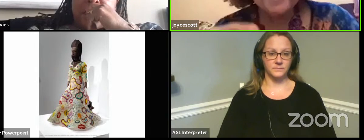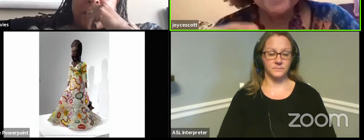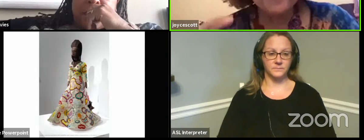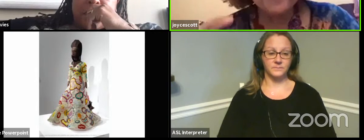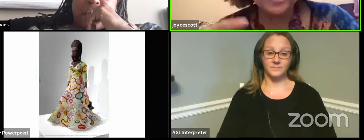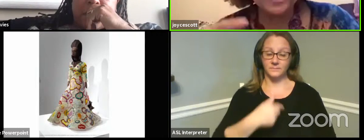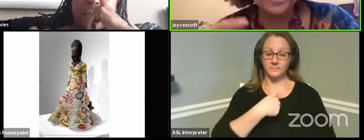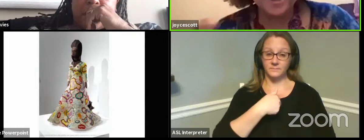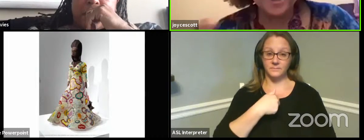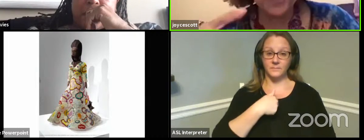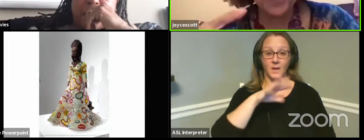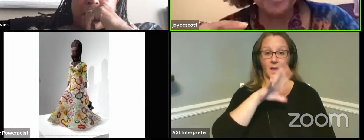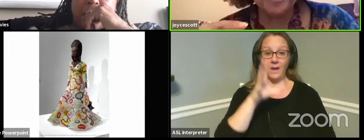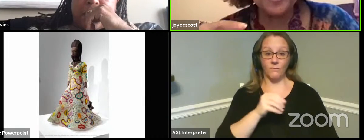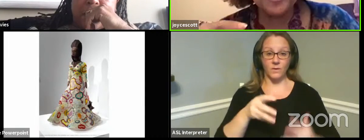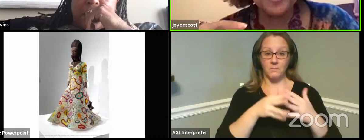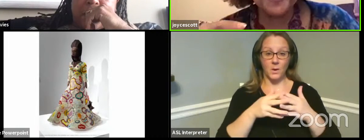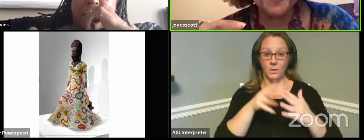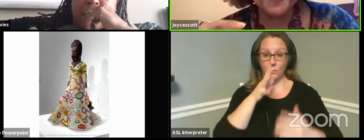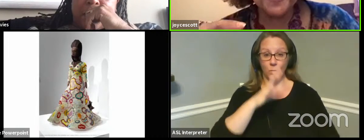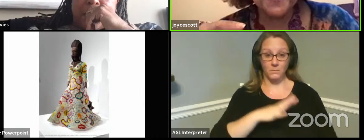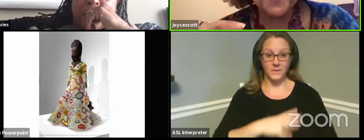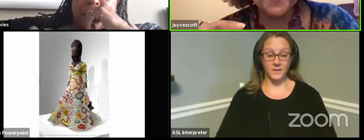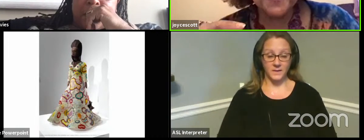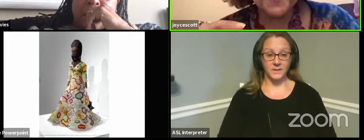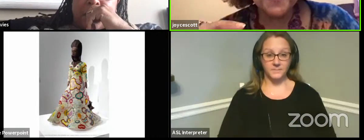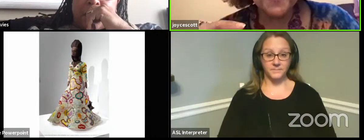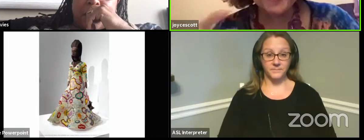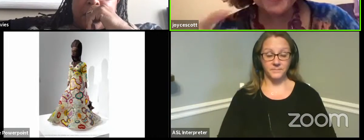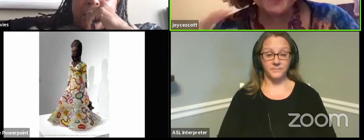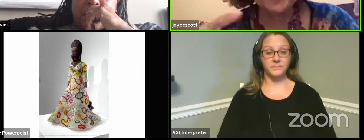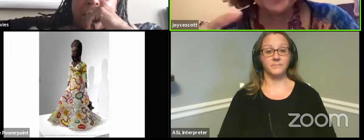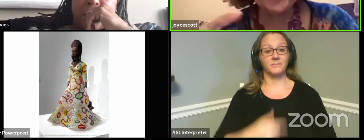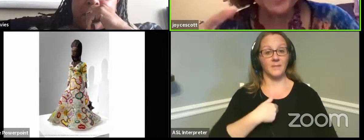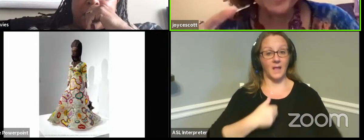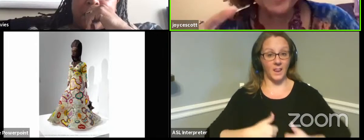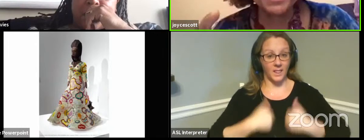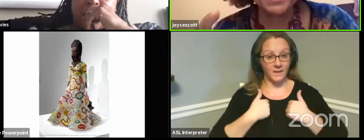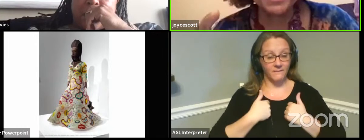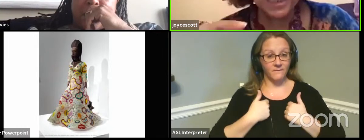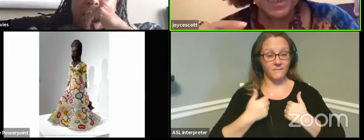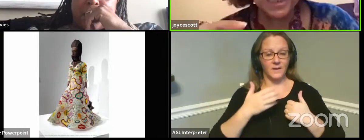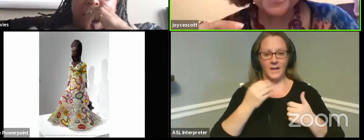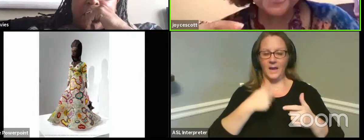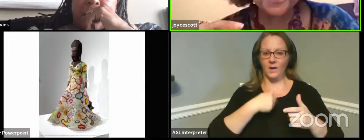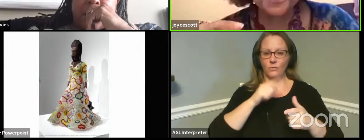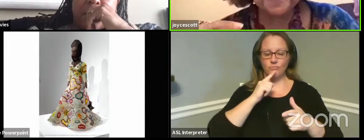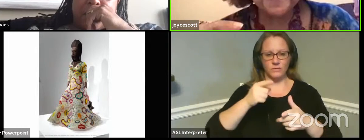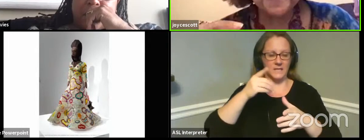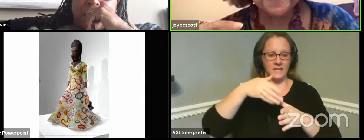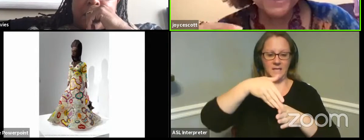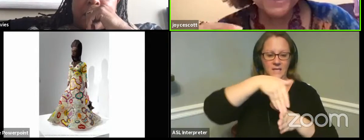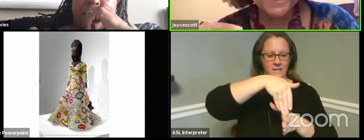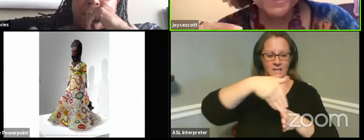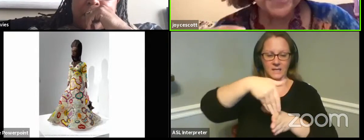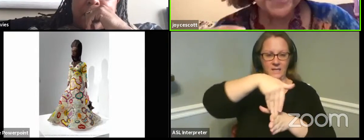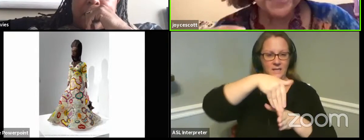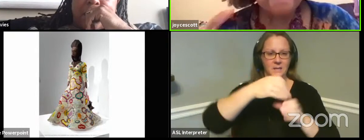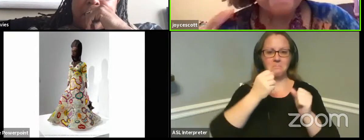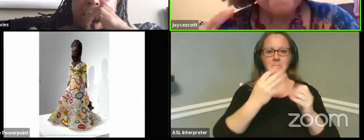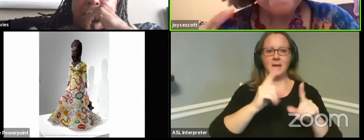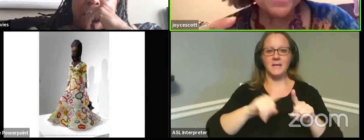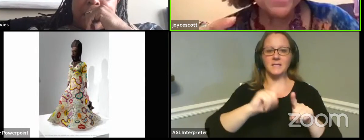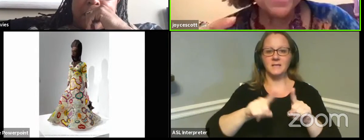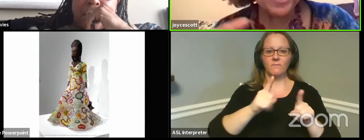I'm an African-American woman who lives and straddles a variety of lines. It's